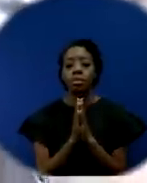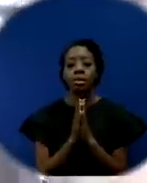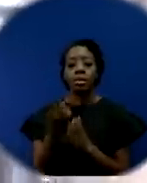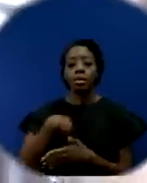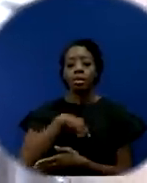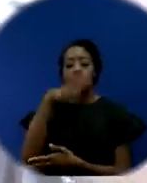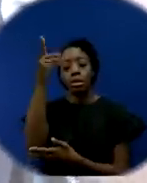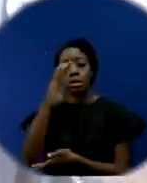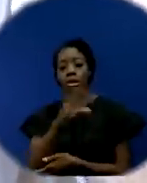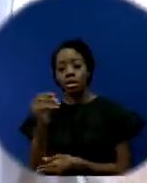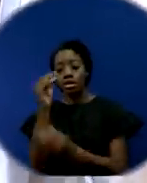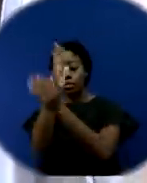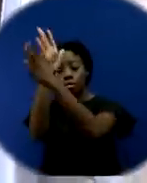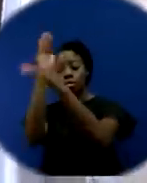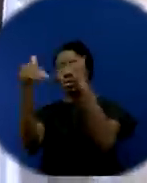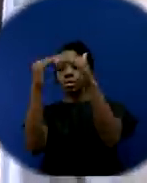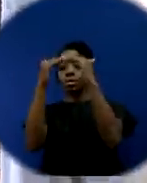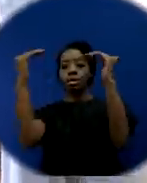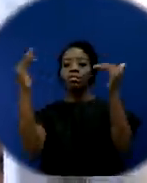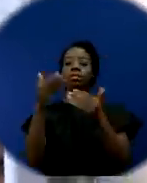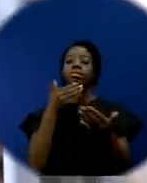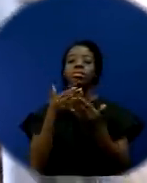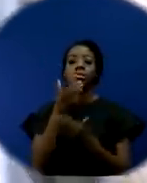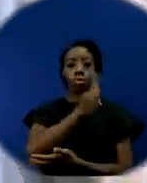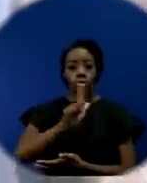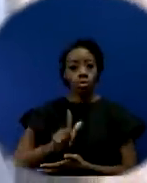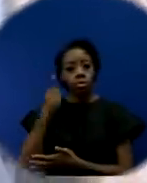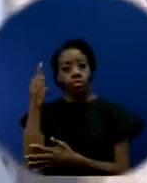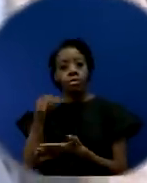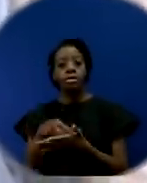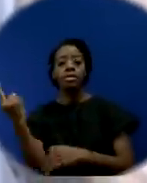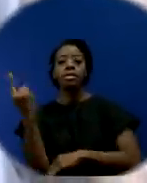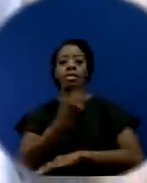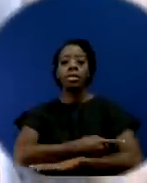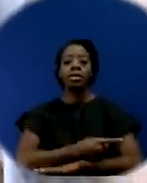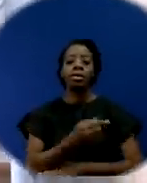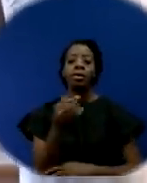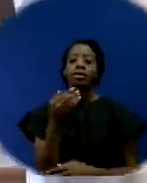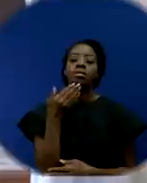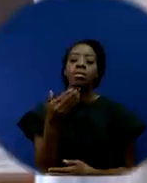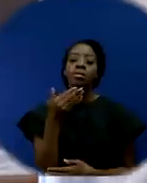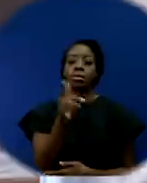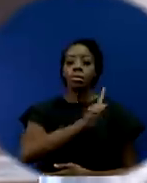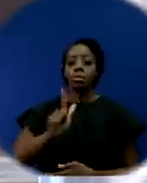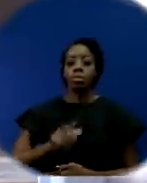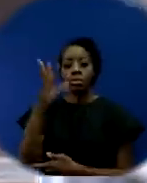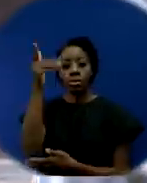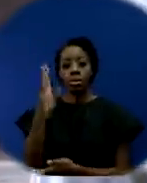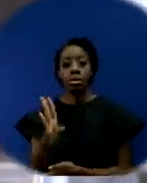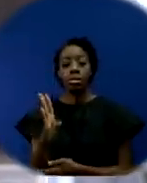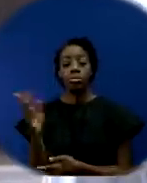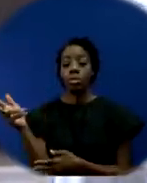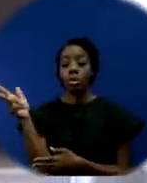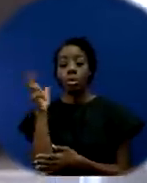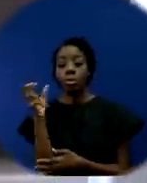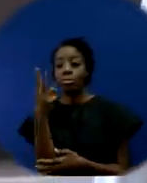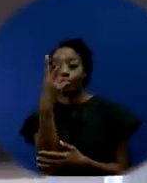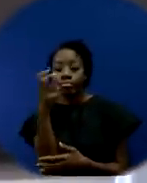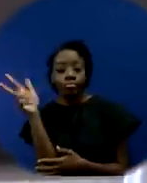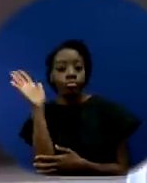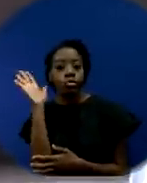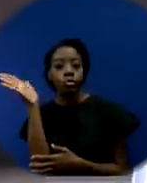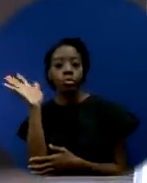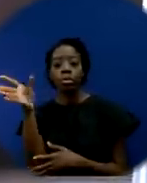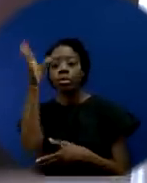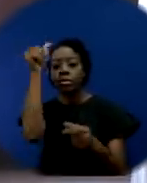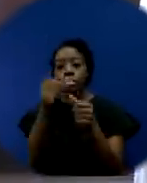God and our Father in heaven, we thank you, Lord, for this day. We thank you, Lord God, that your word has gone forth and it has reminded